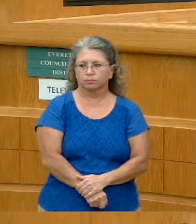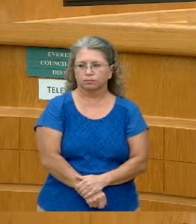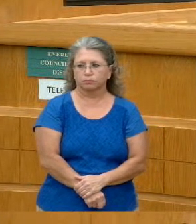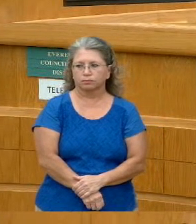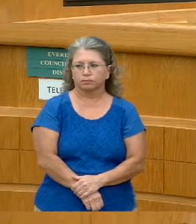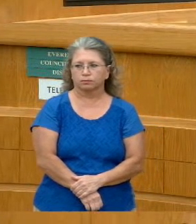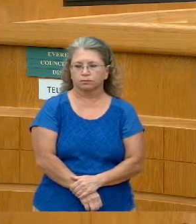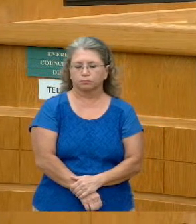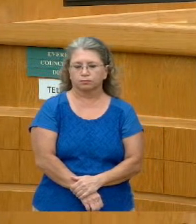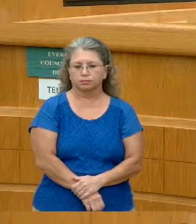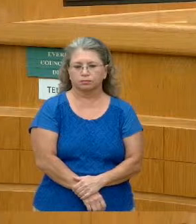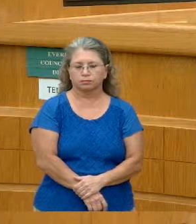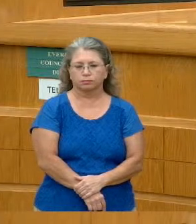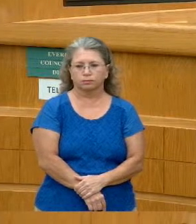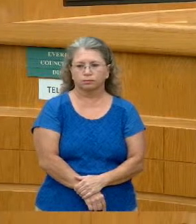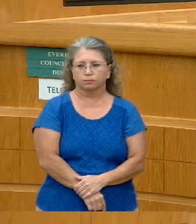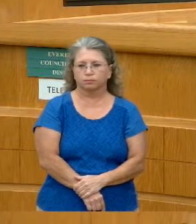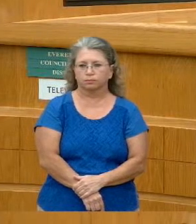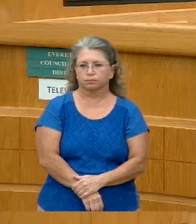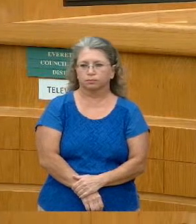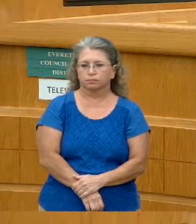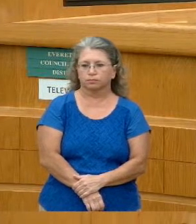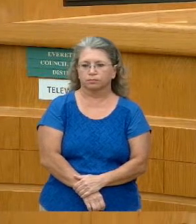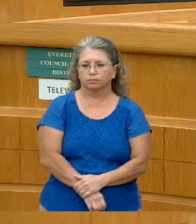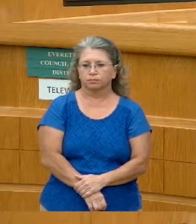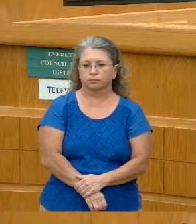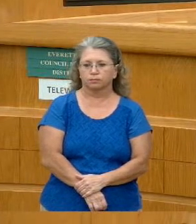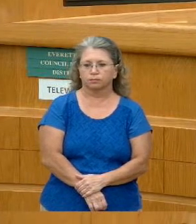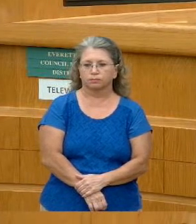farmacias CVS al número